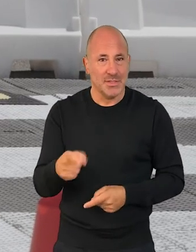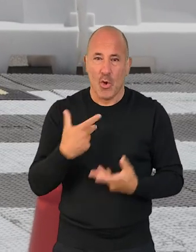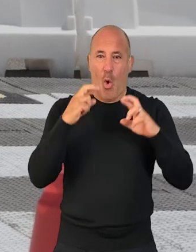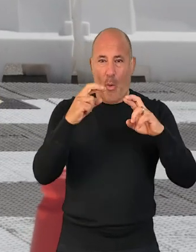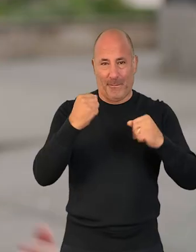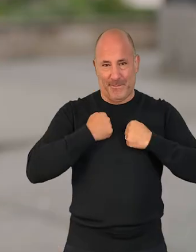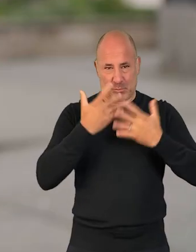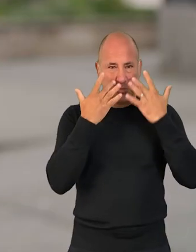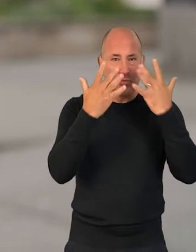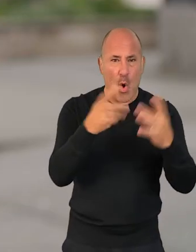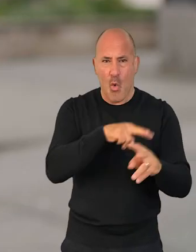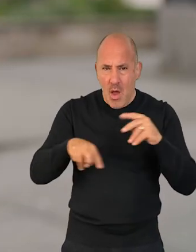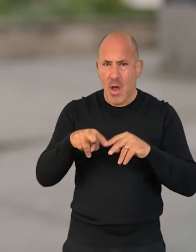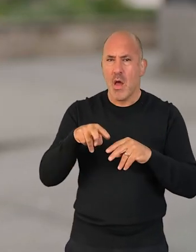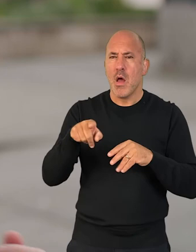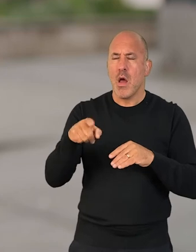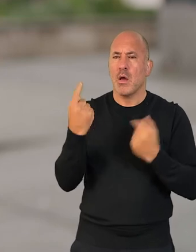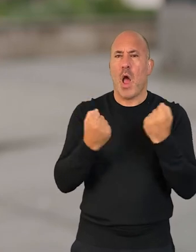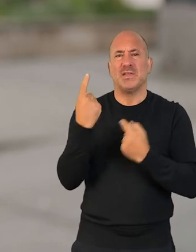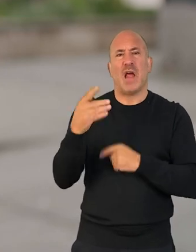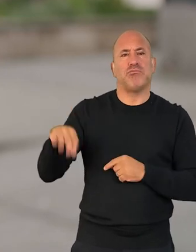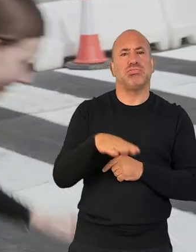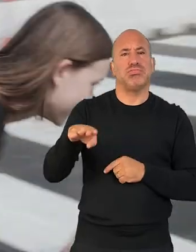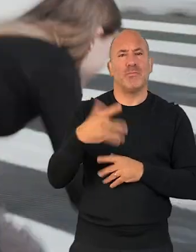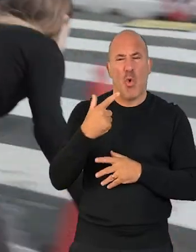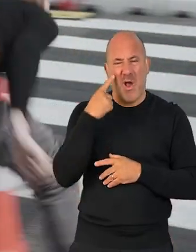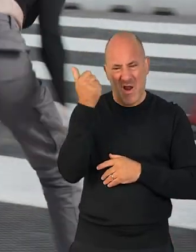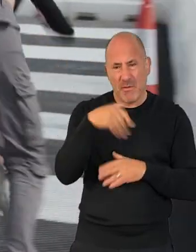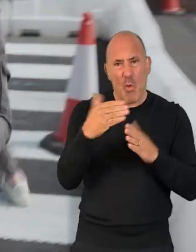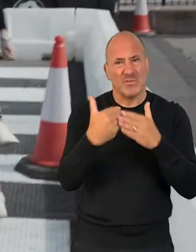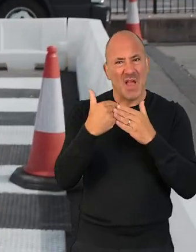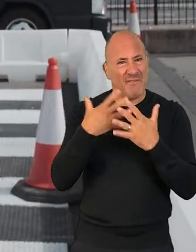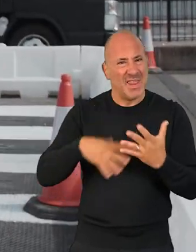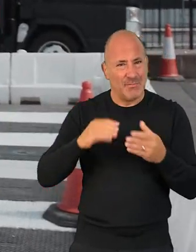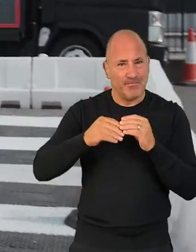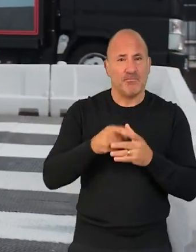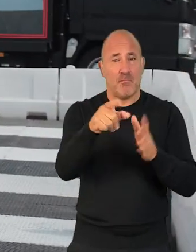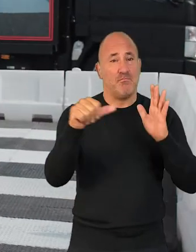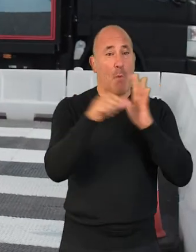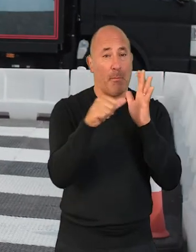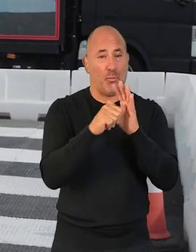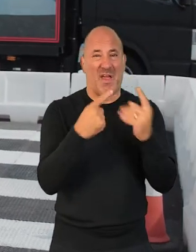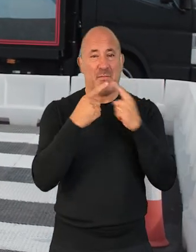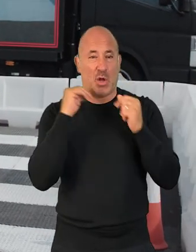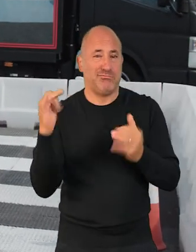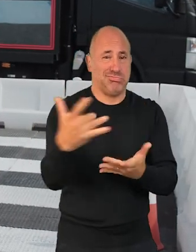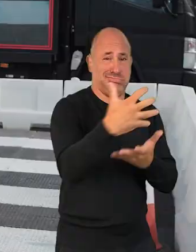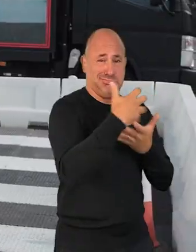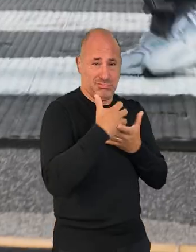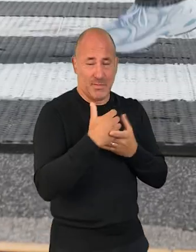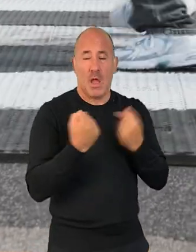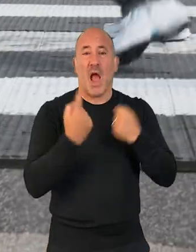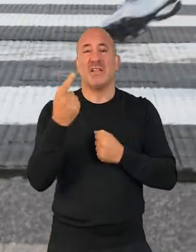will also allow these self-driving car systems to become smarter and safer. One of the problems with data collections for AI